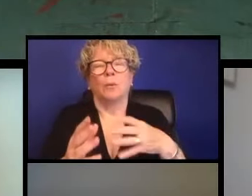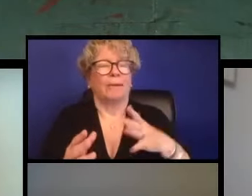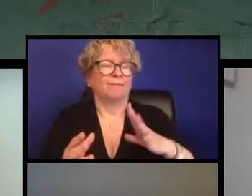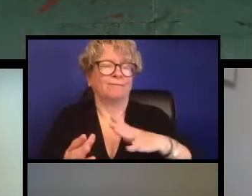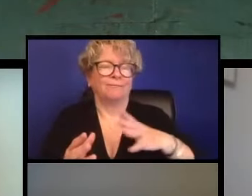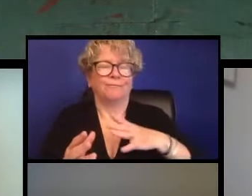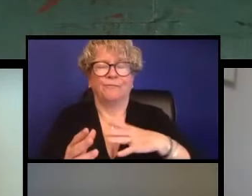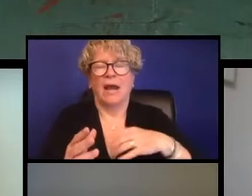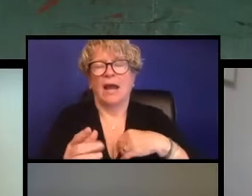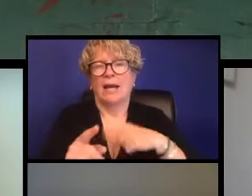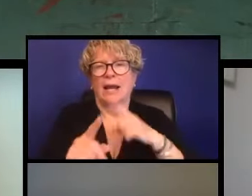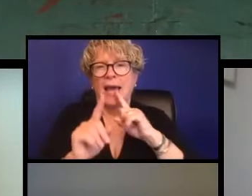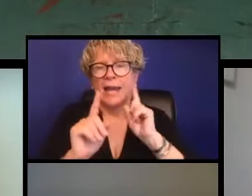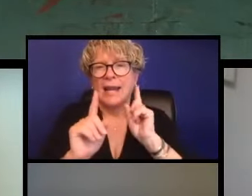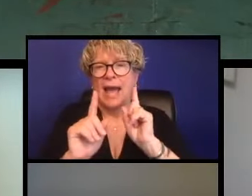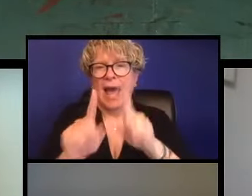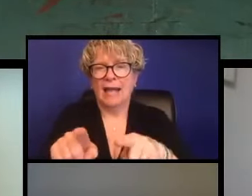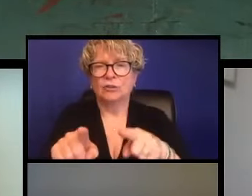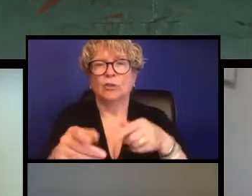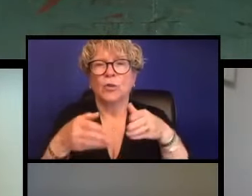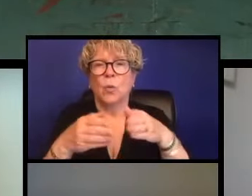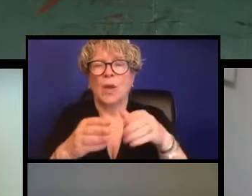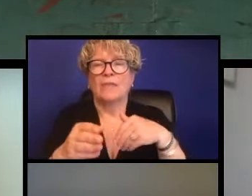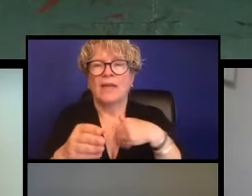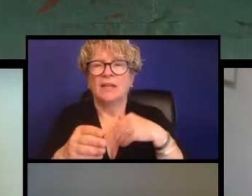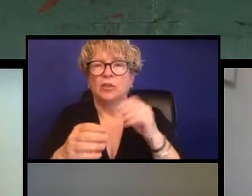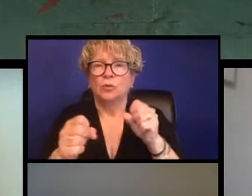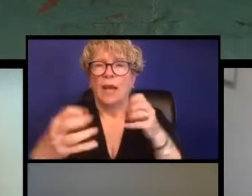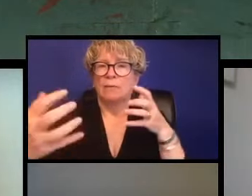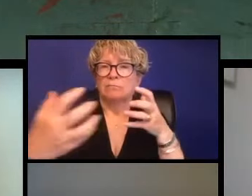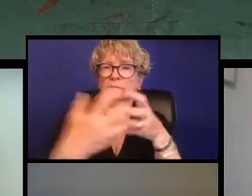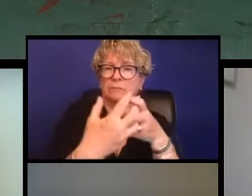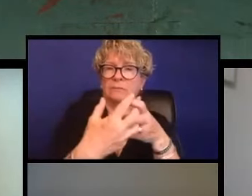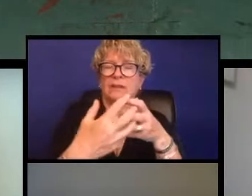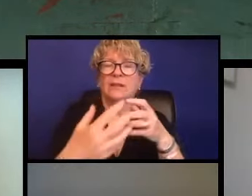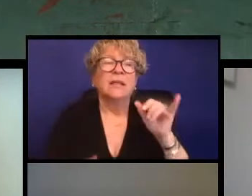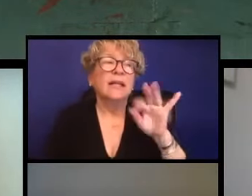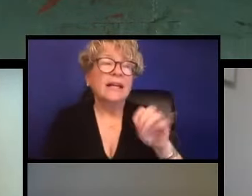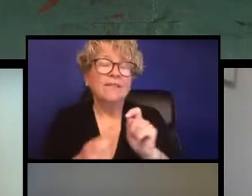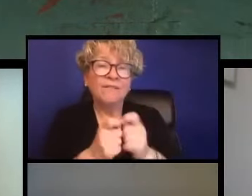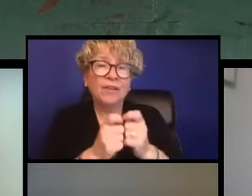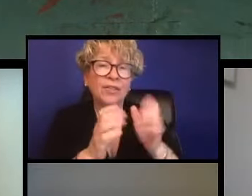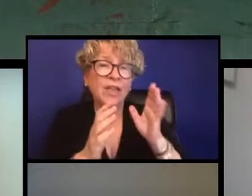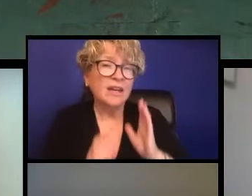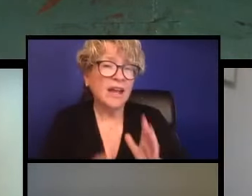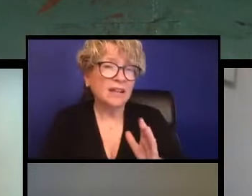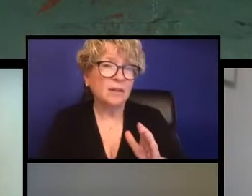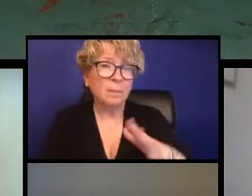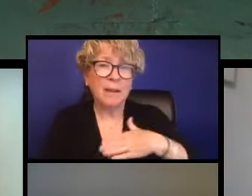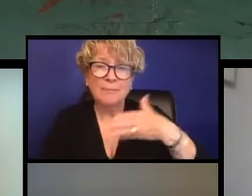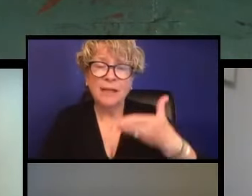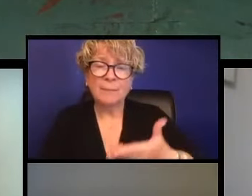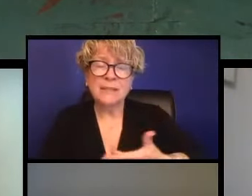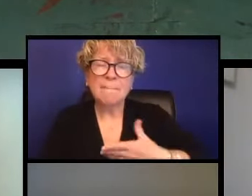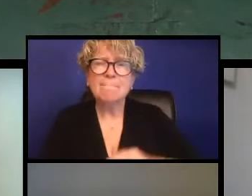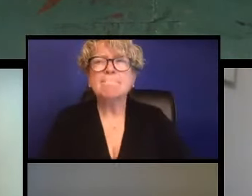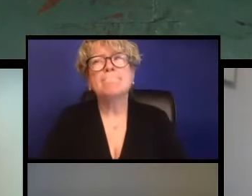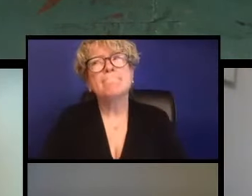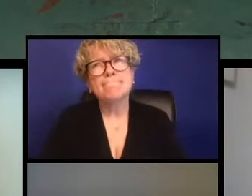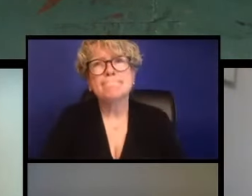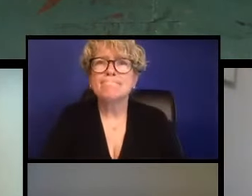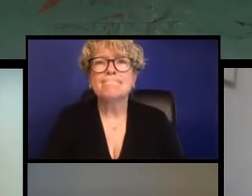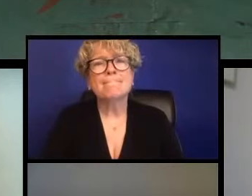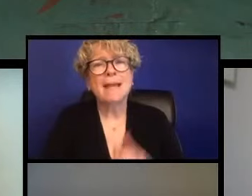the right way. If an editor gets very upset with you for asking a query like that, maybe you don't want to work